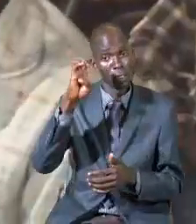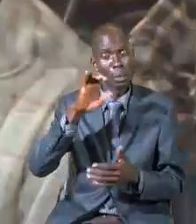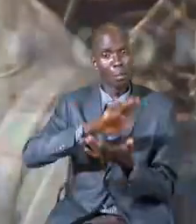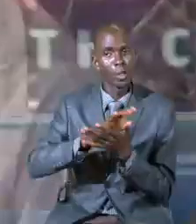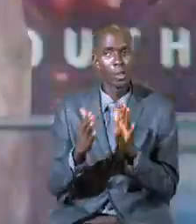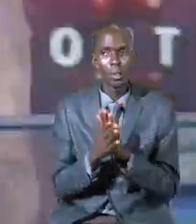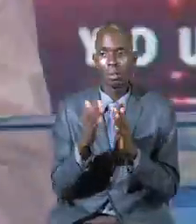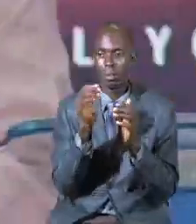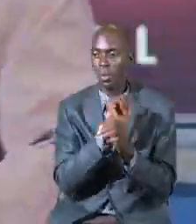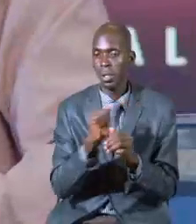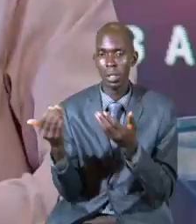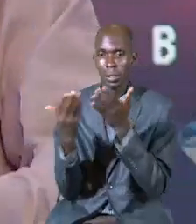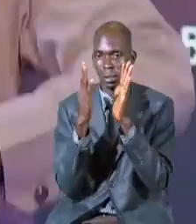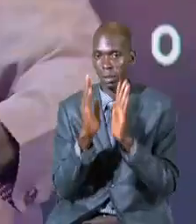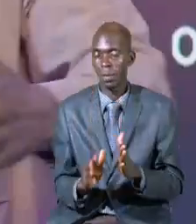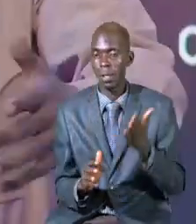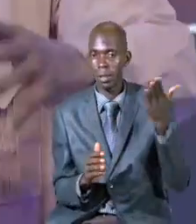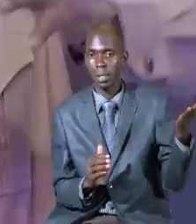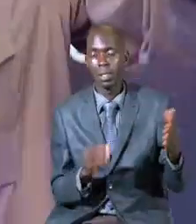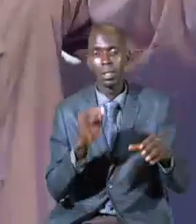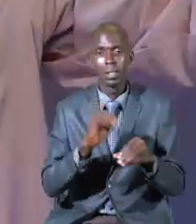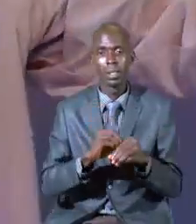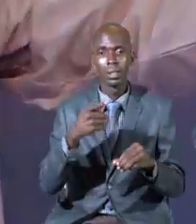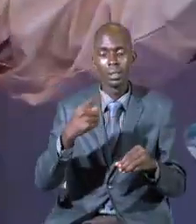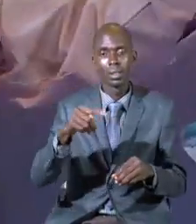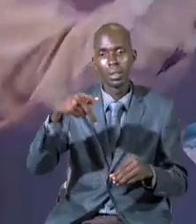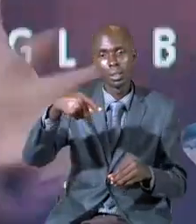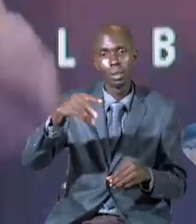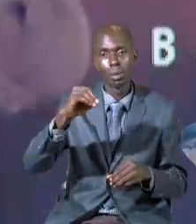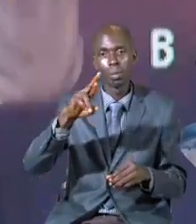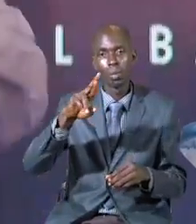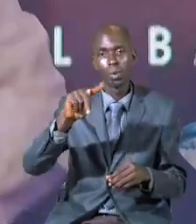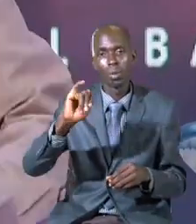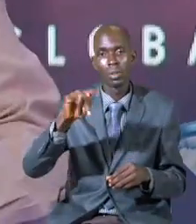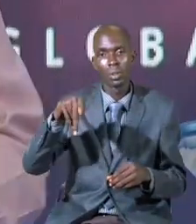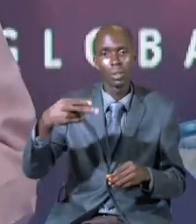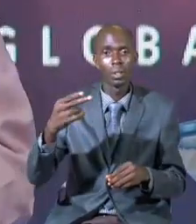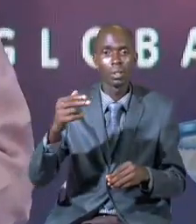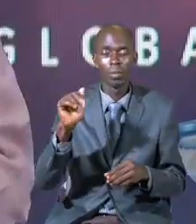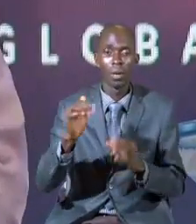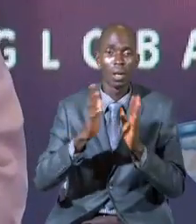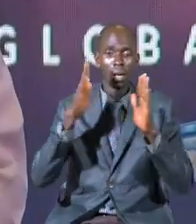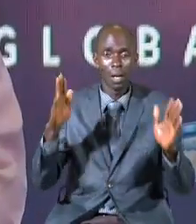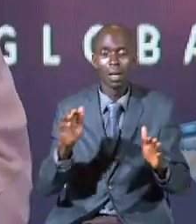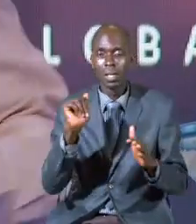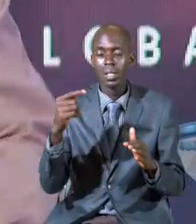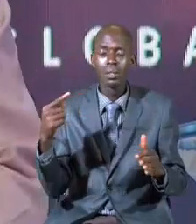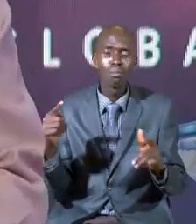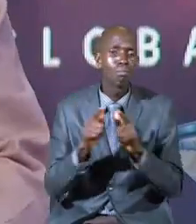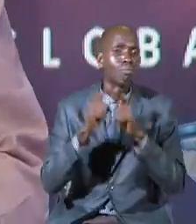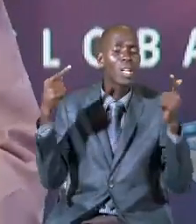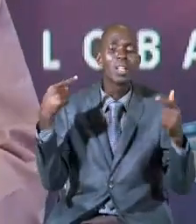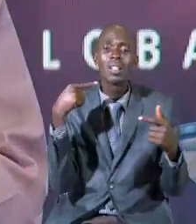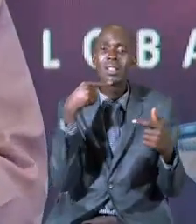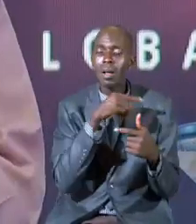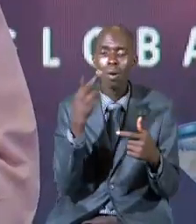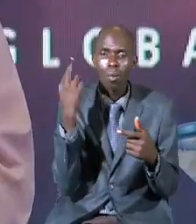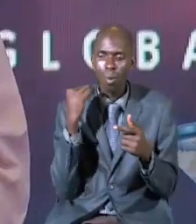in Potiphar's house. Eventually, a big lie was wrapped up and told against him. He was